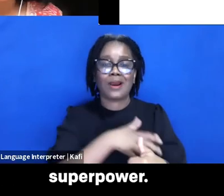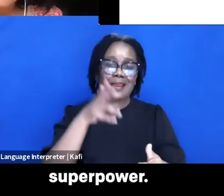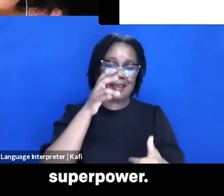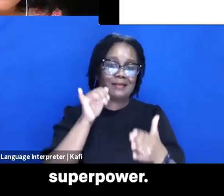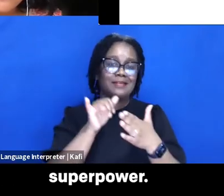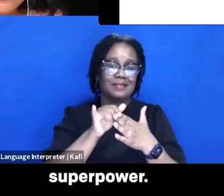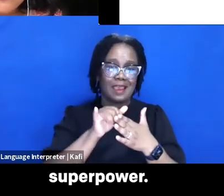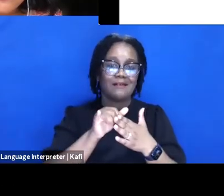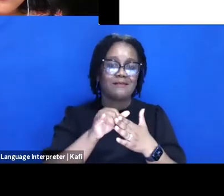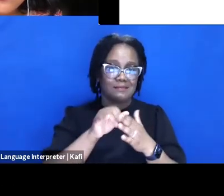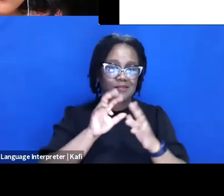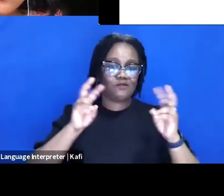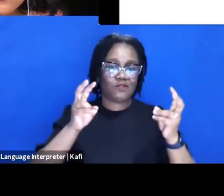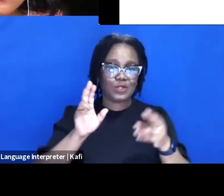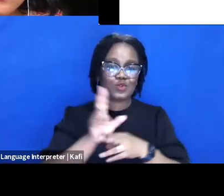global superpower.